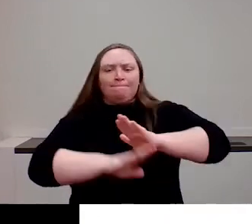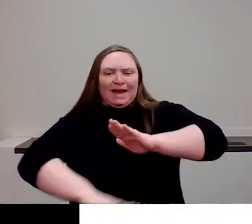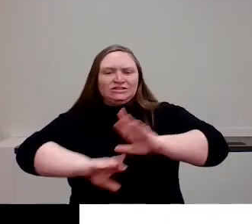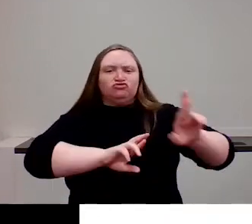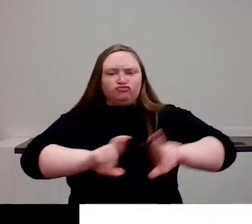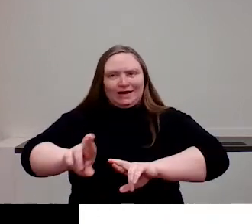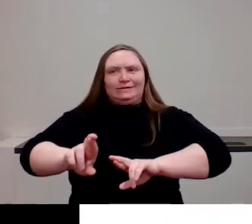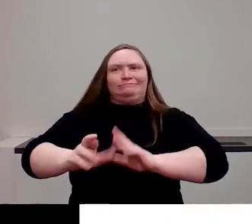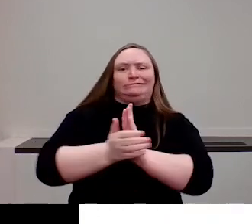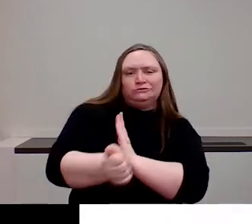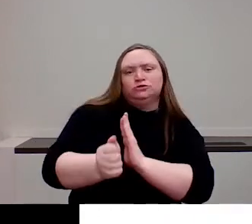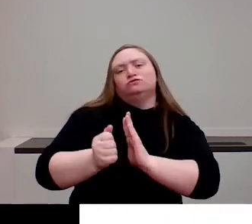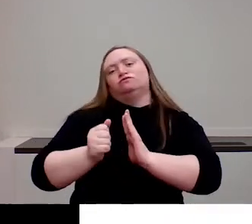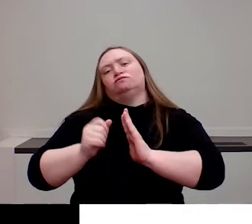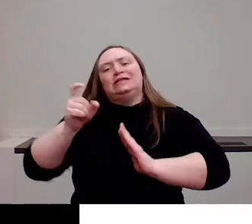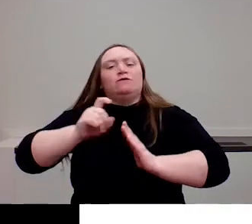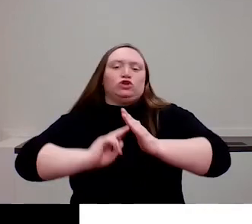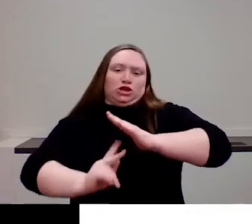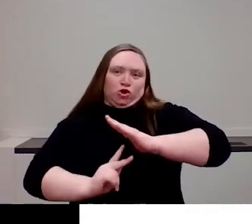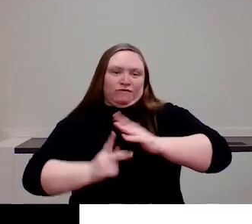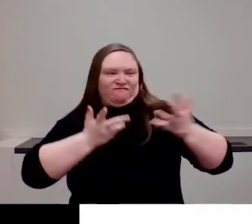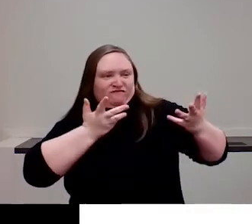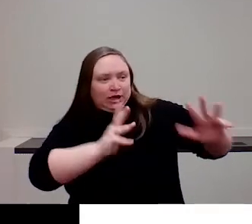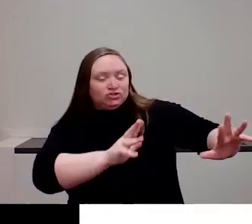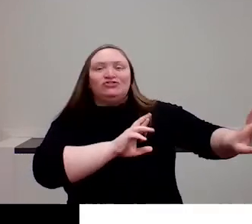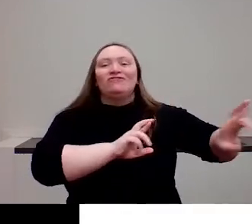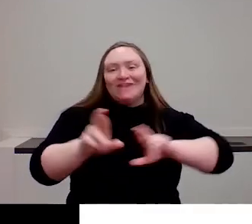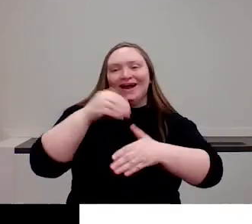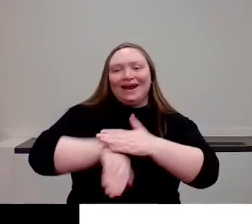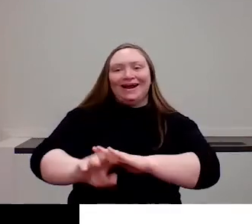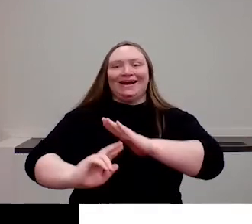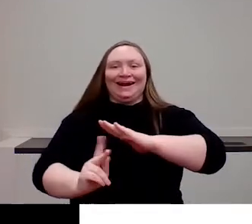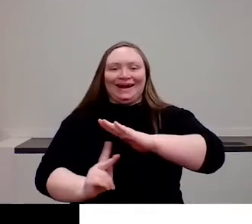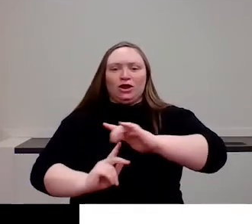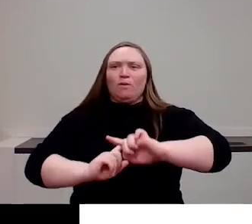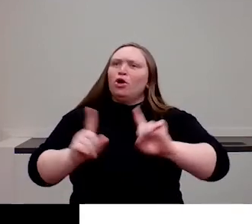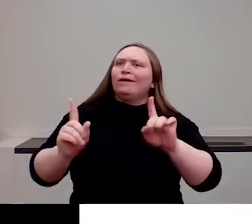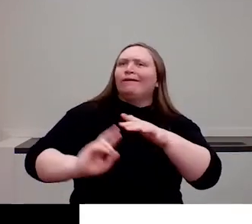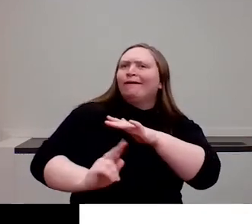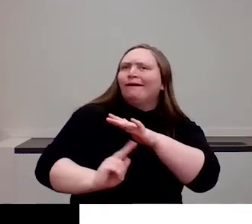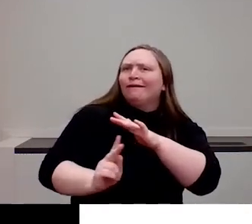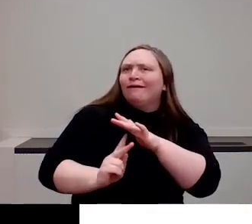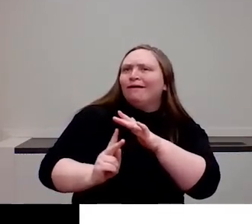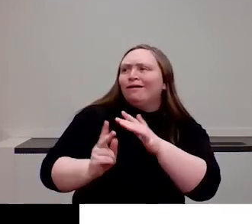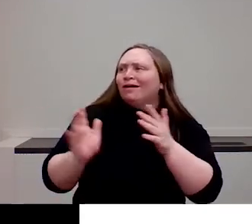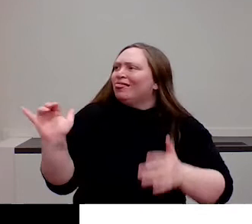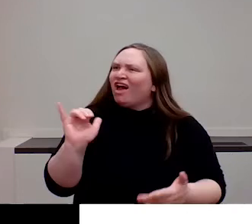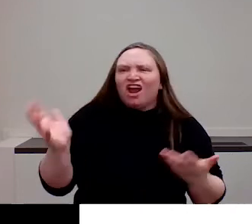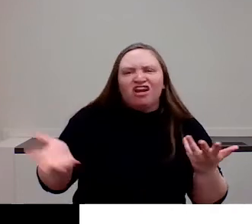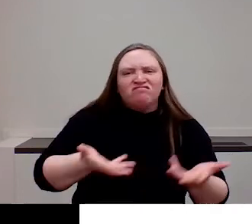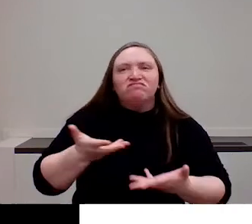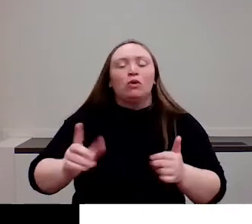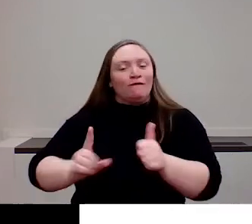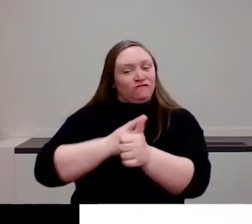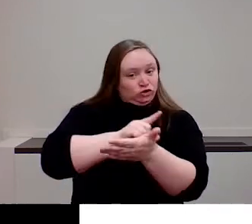readiness kindergarten skills. Now that that's done, you're ready for kindergarten. But what's kindergarten really like? The